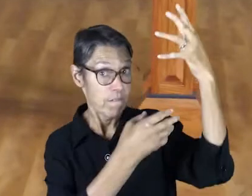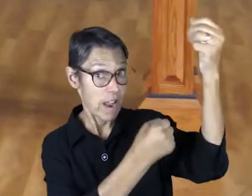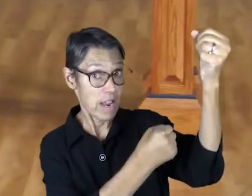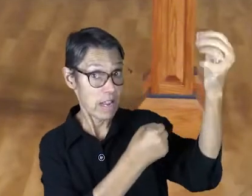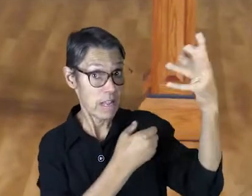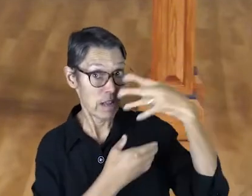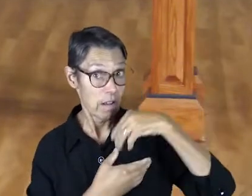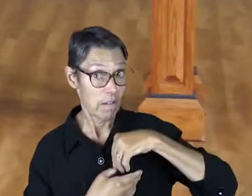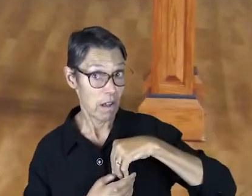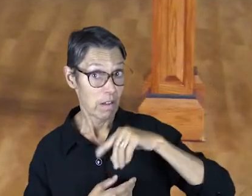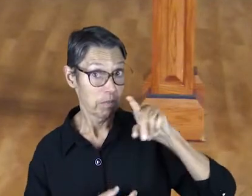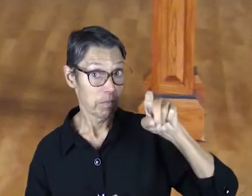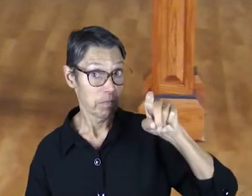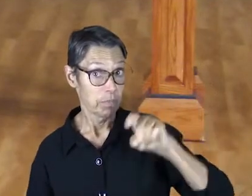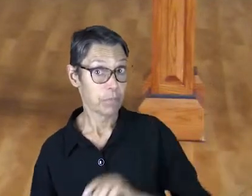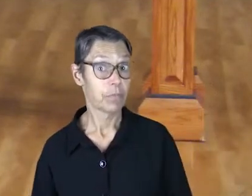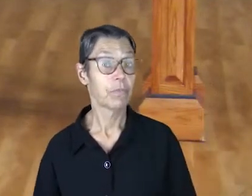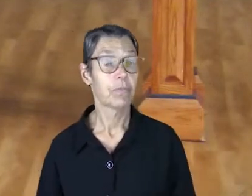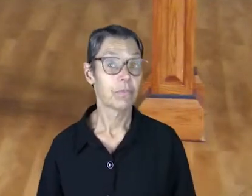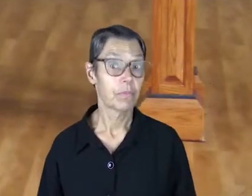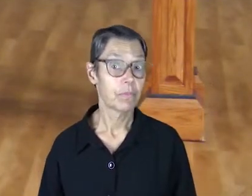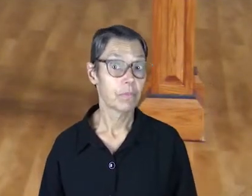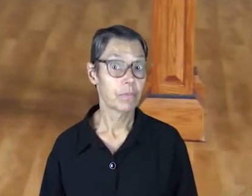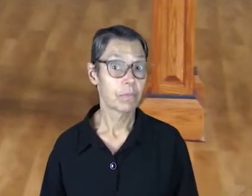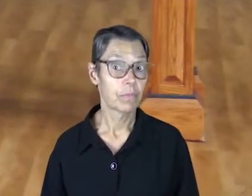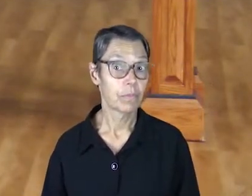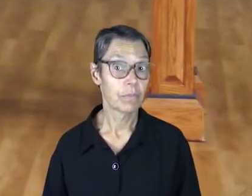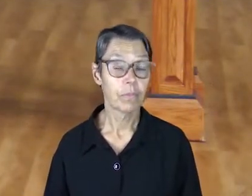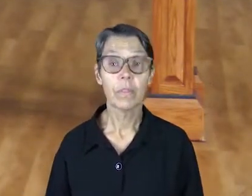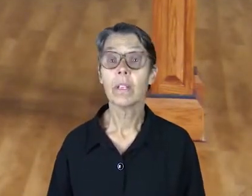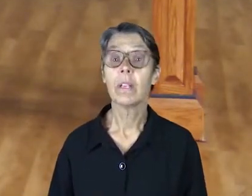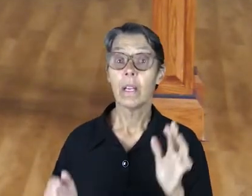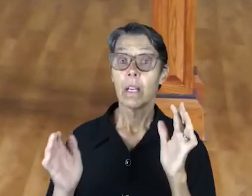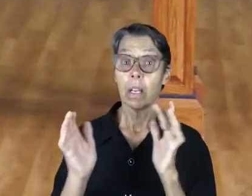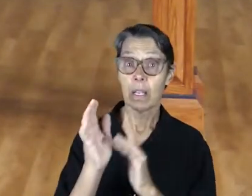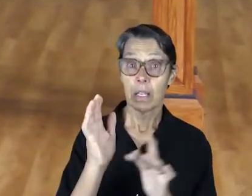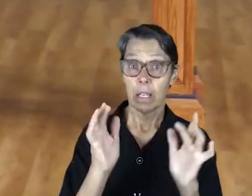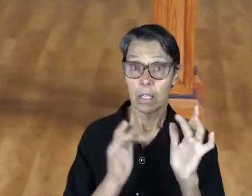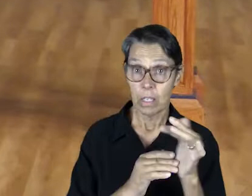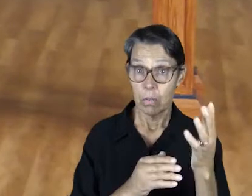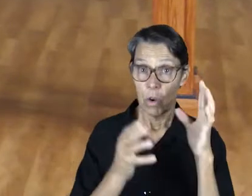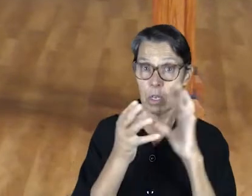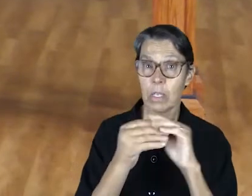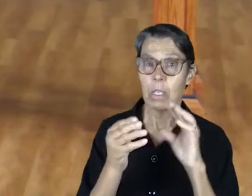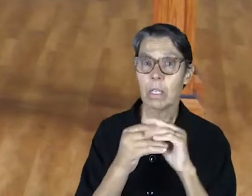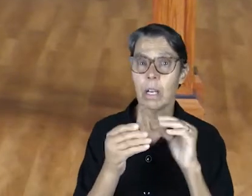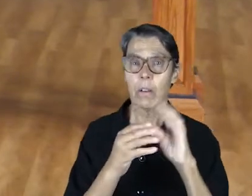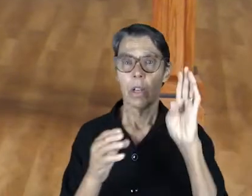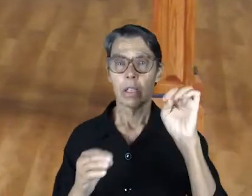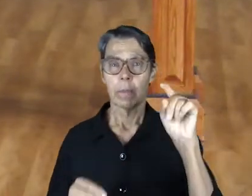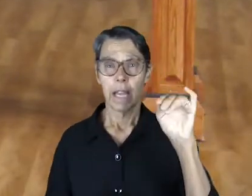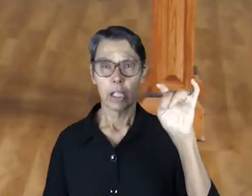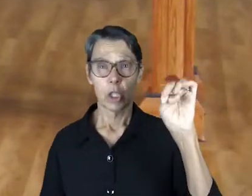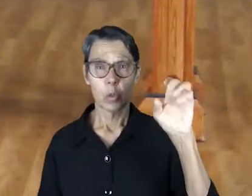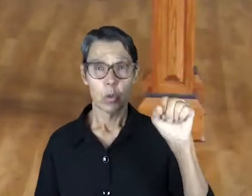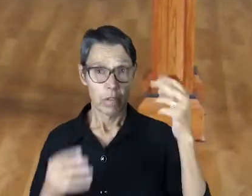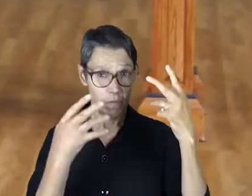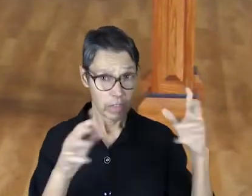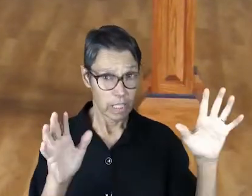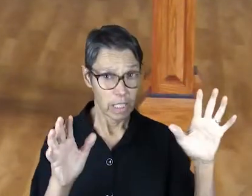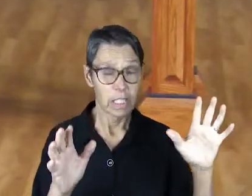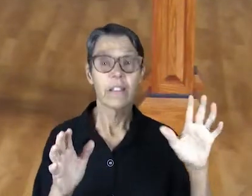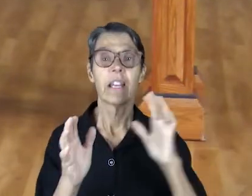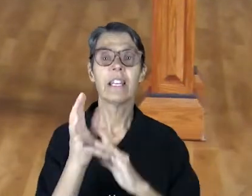this morning from the Sermon on the Mount, as Pastor Cheryl said, after the Beatitudes, Jesus then says, you are the salt of